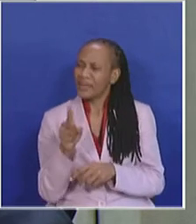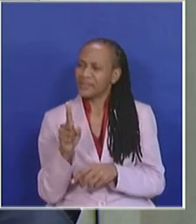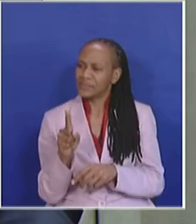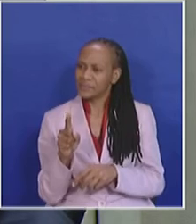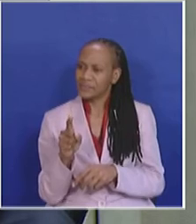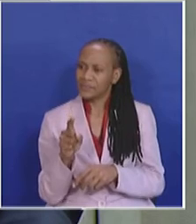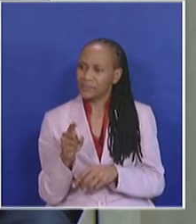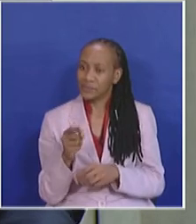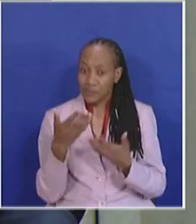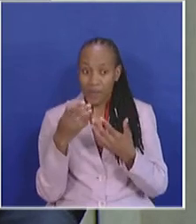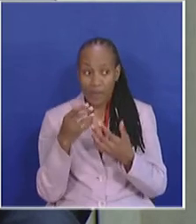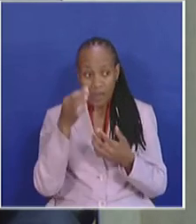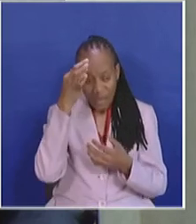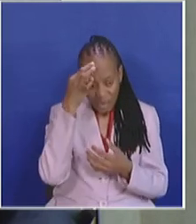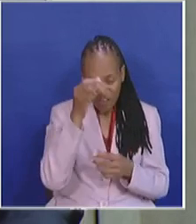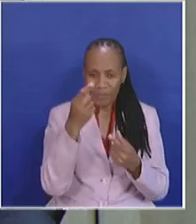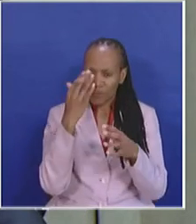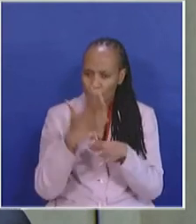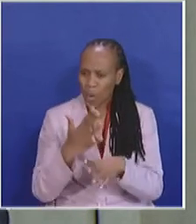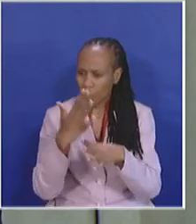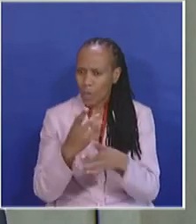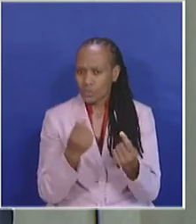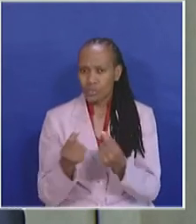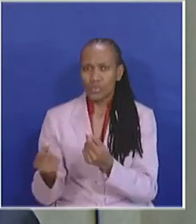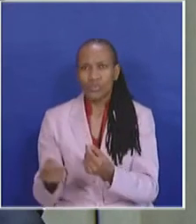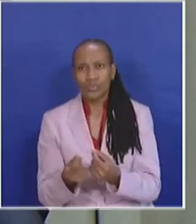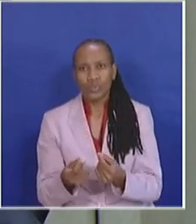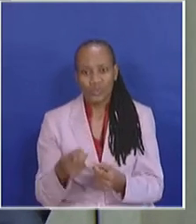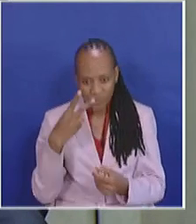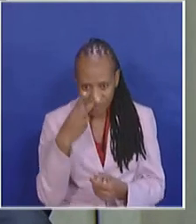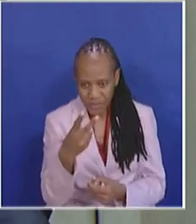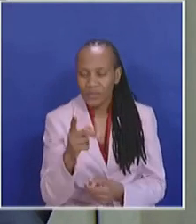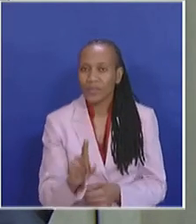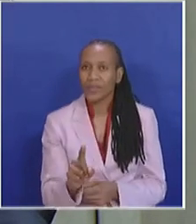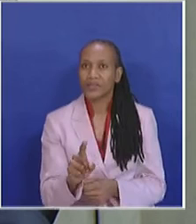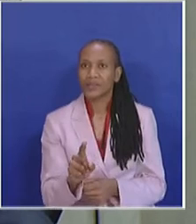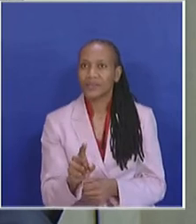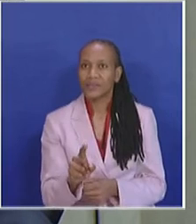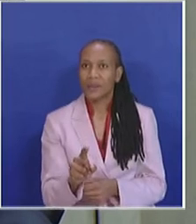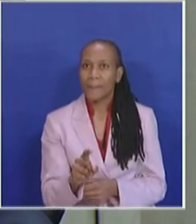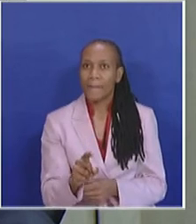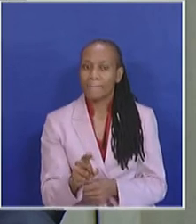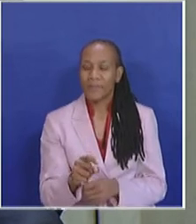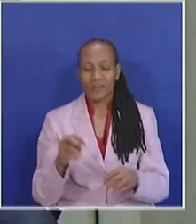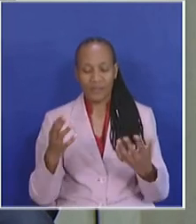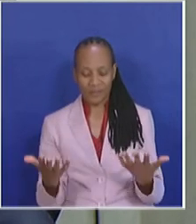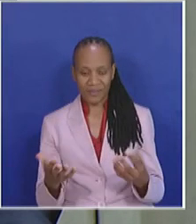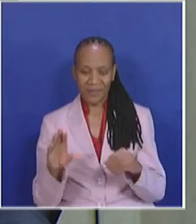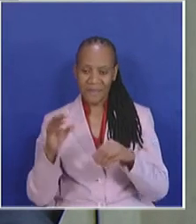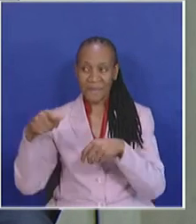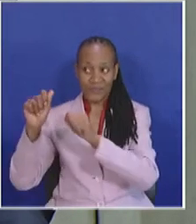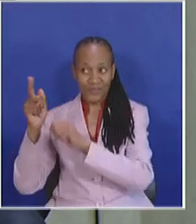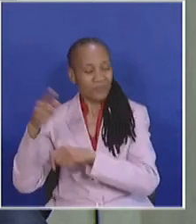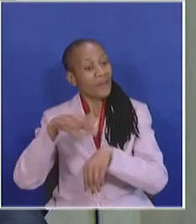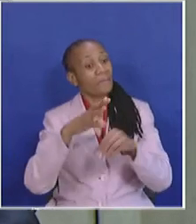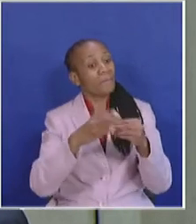well known is that government, through the competition authorities, have also taken action against other colluders in the infrastructure